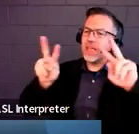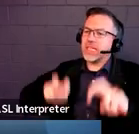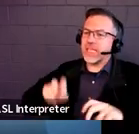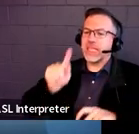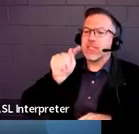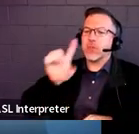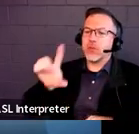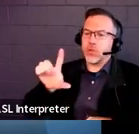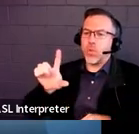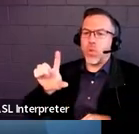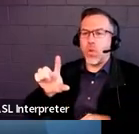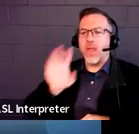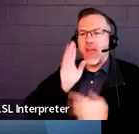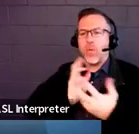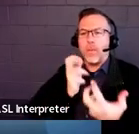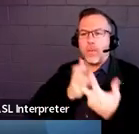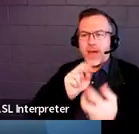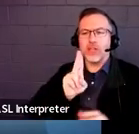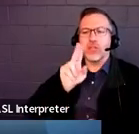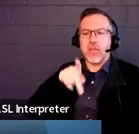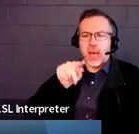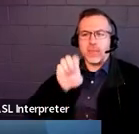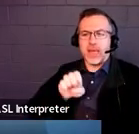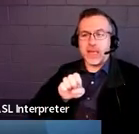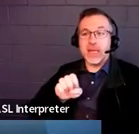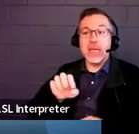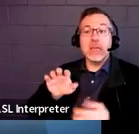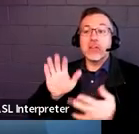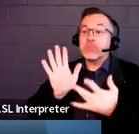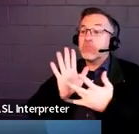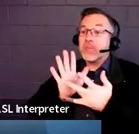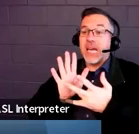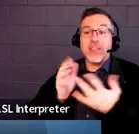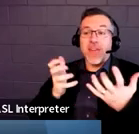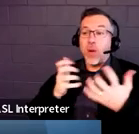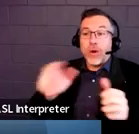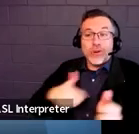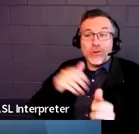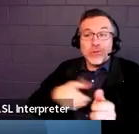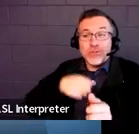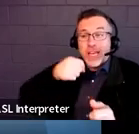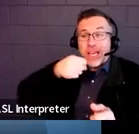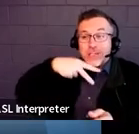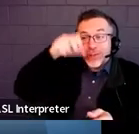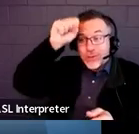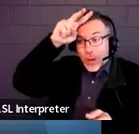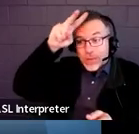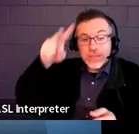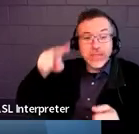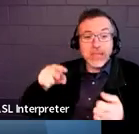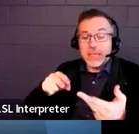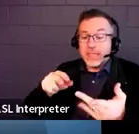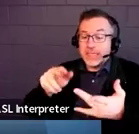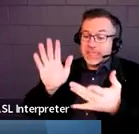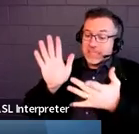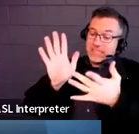that update. Ninth grade, they want to chase goats. 10th grade, they decided, no, they want to own a goat